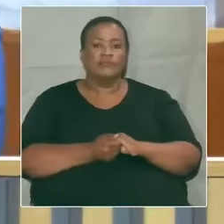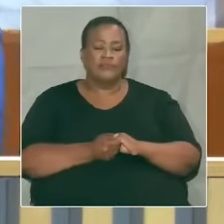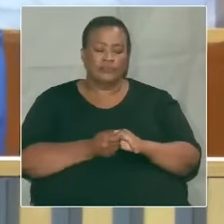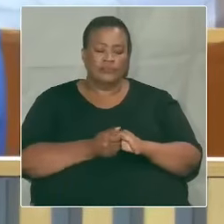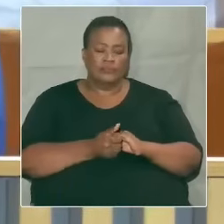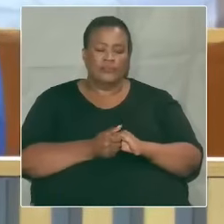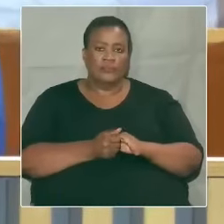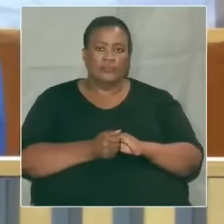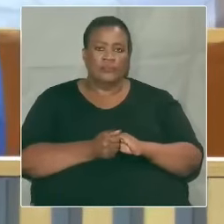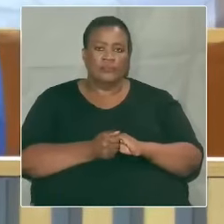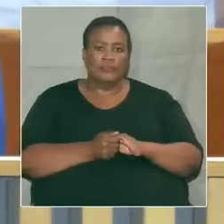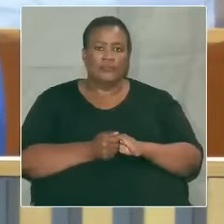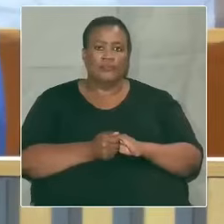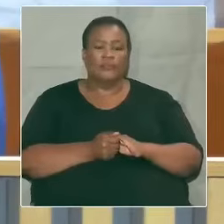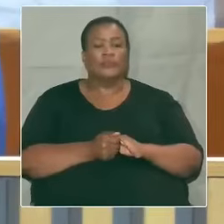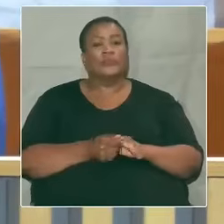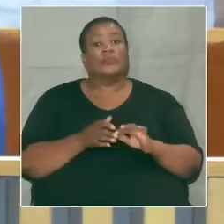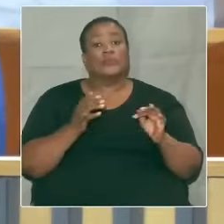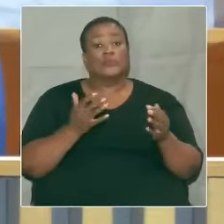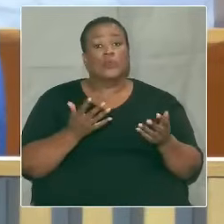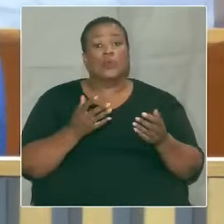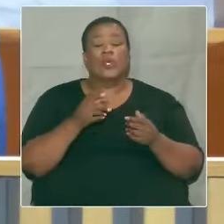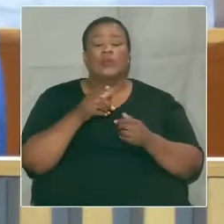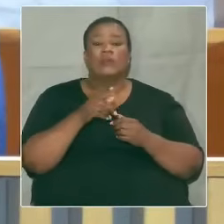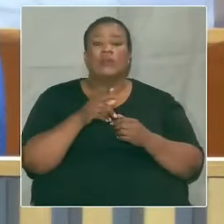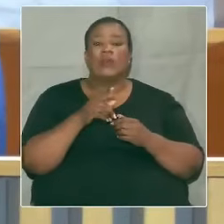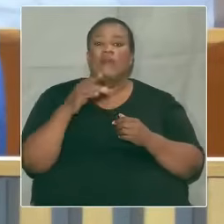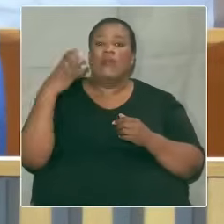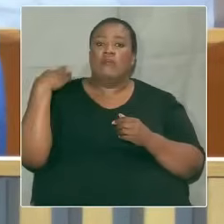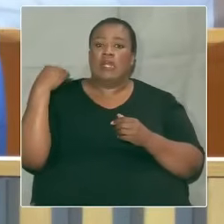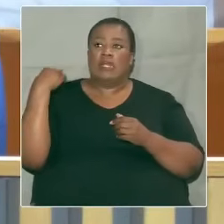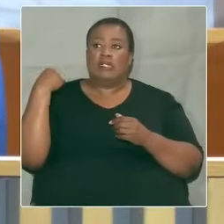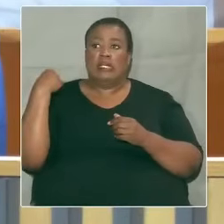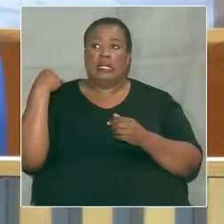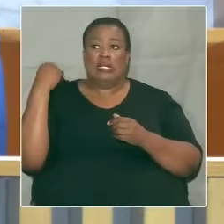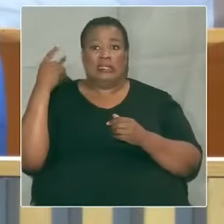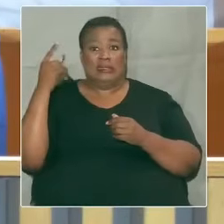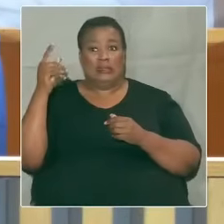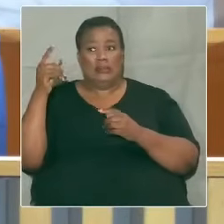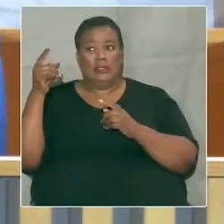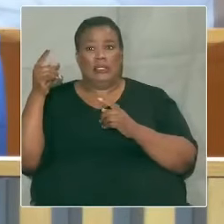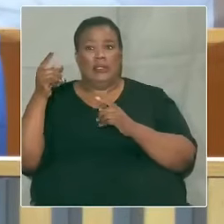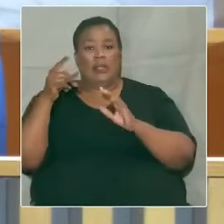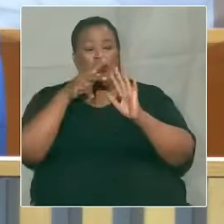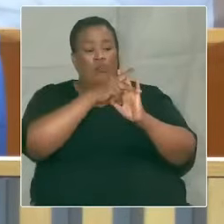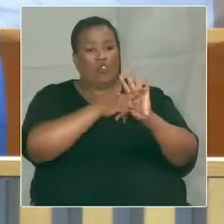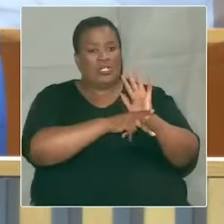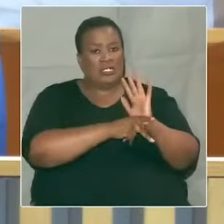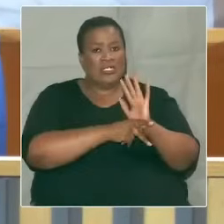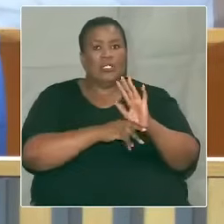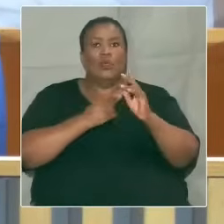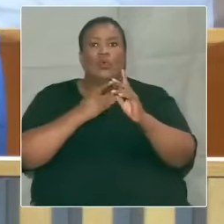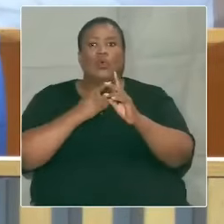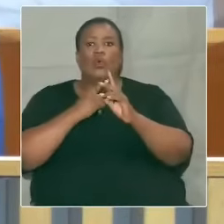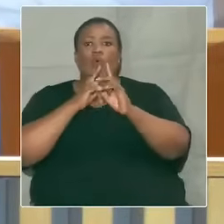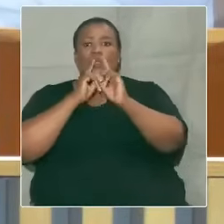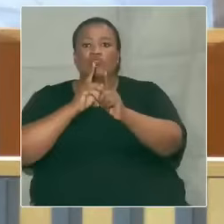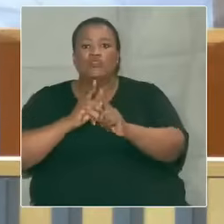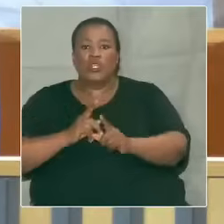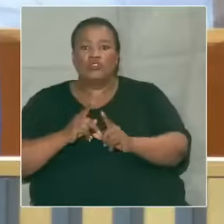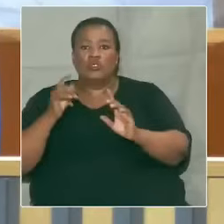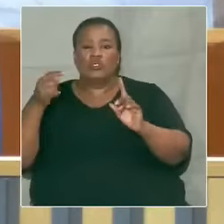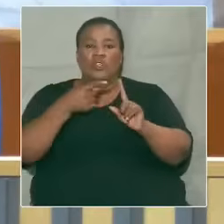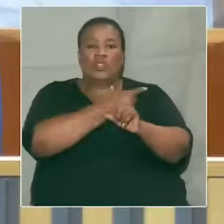If the minister were to stray from policy or the directions envisaged in